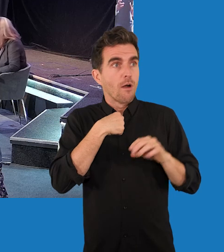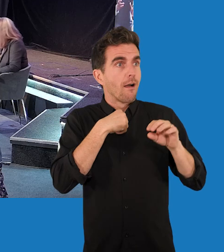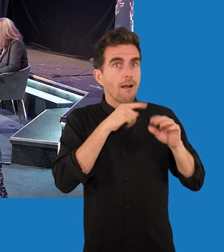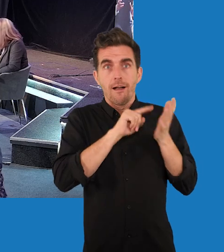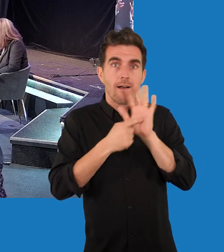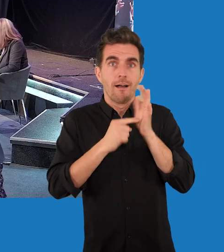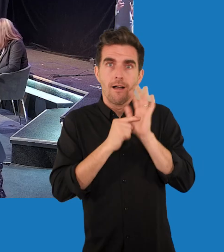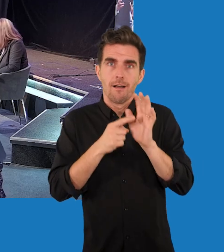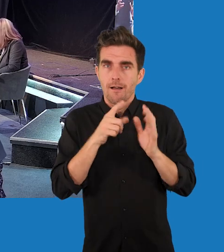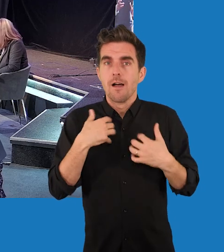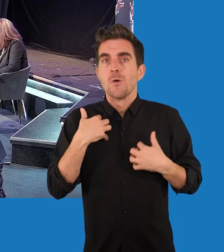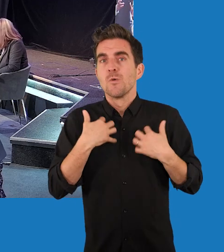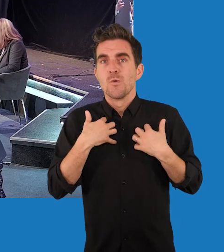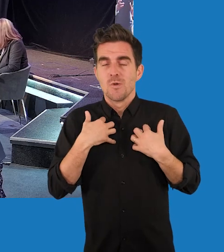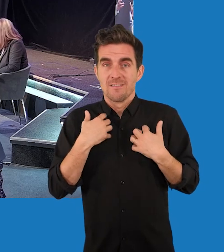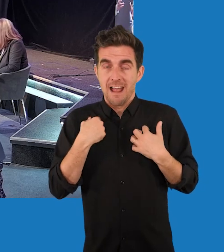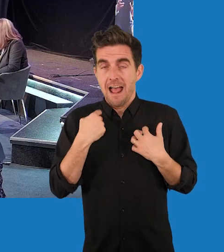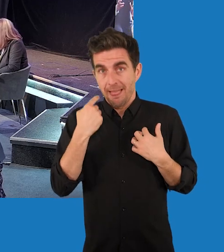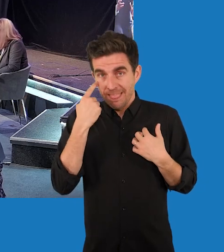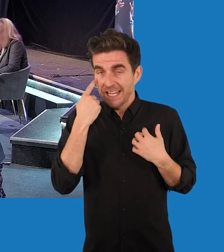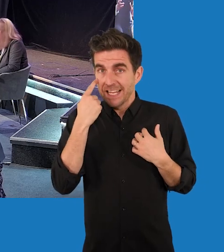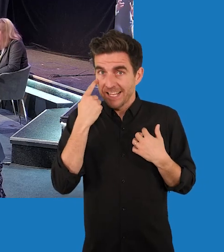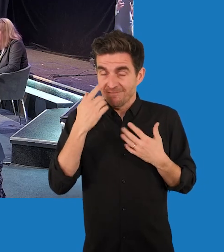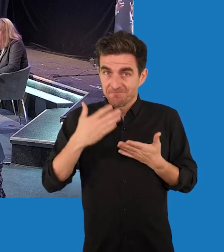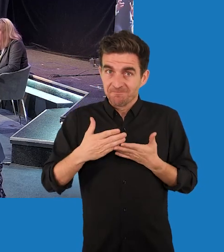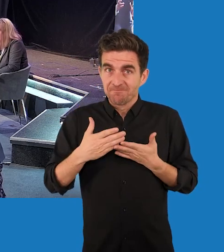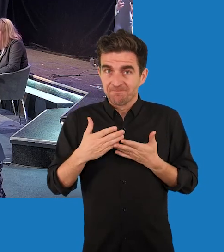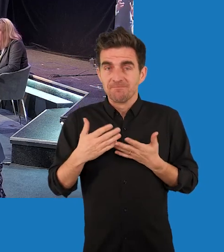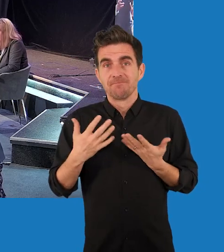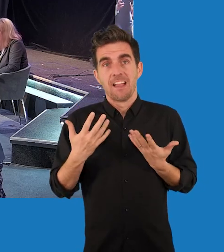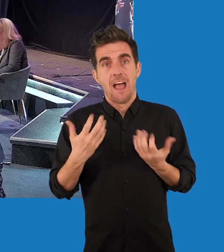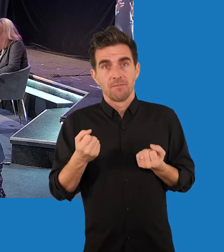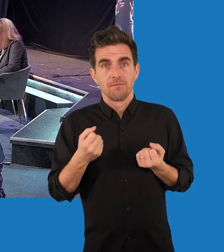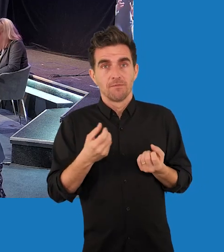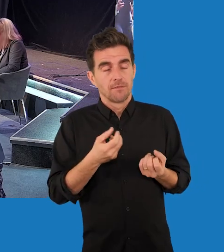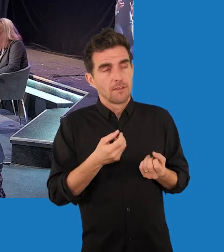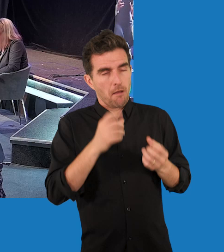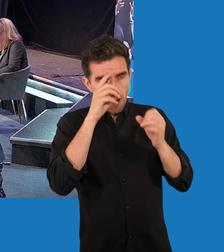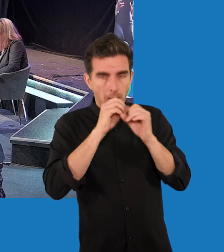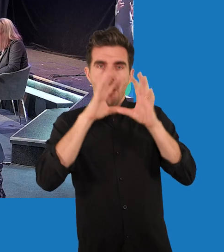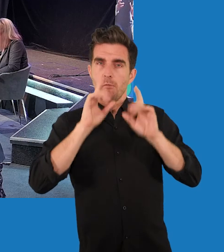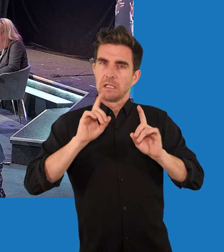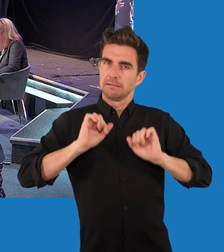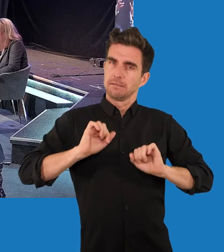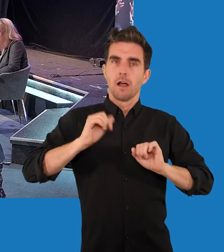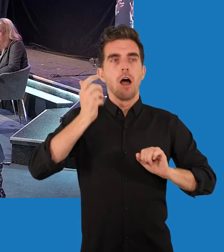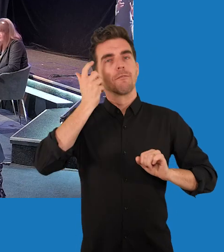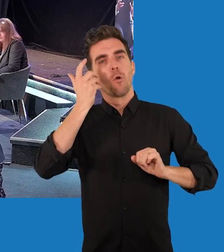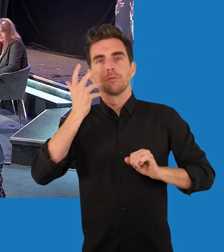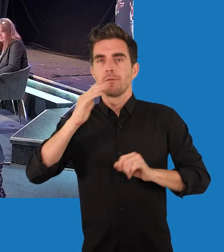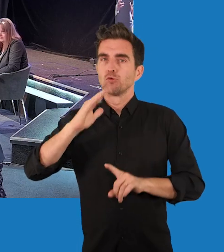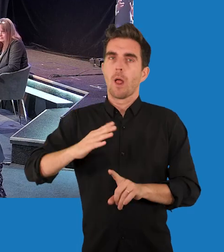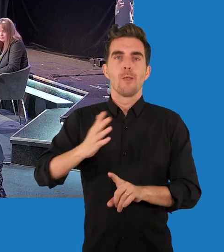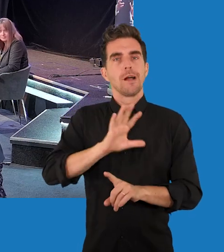and I hope that the case studies you found interesting, particularly as I think they gave us a